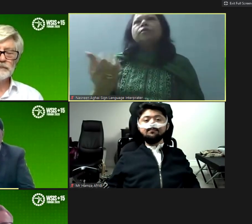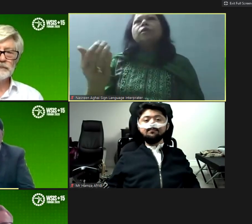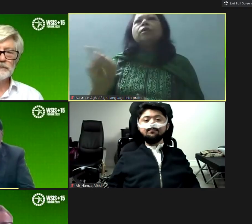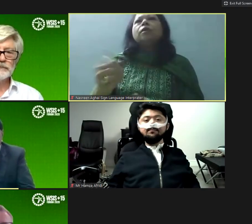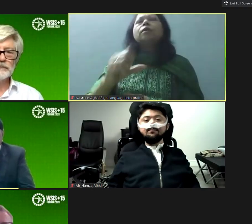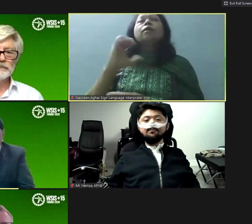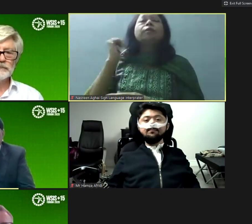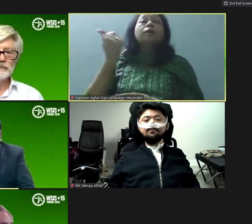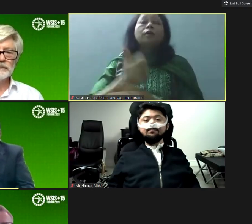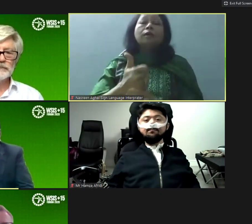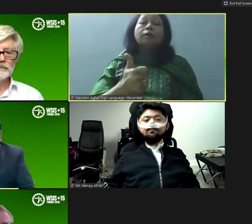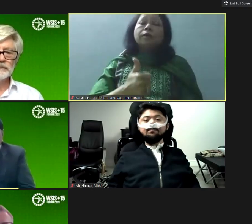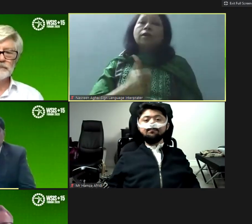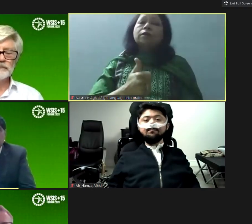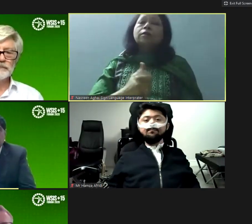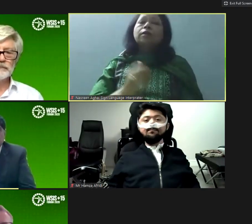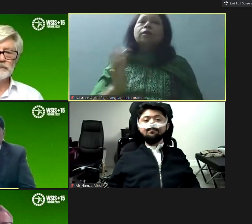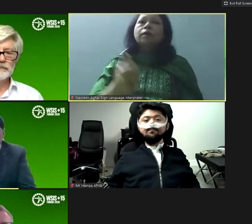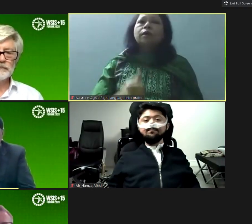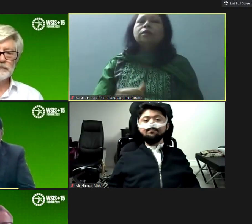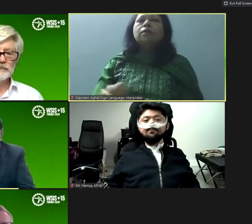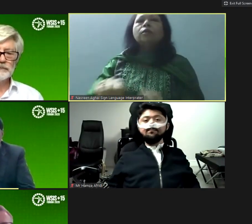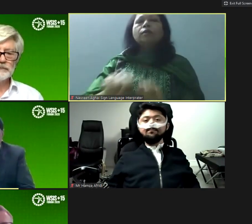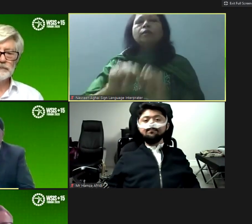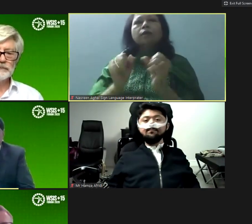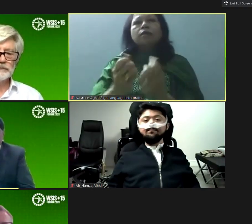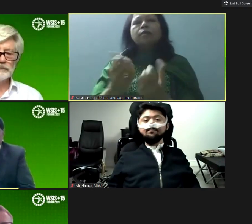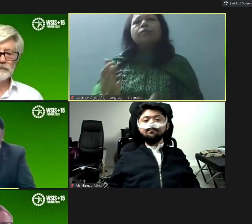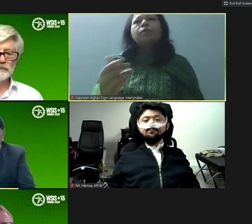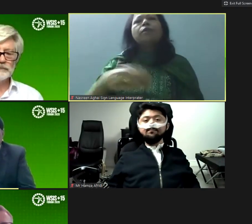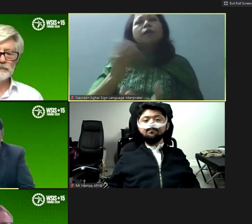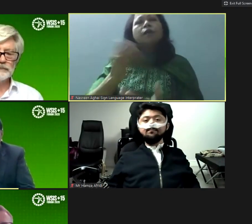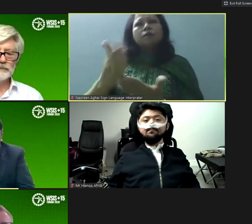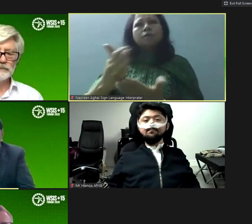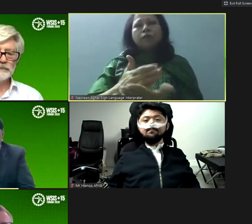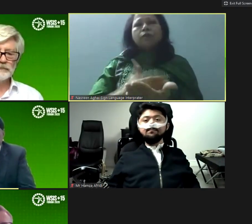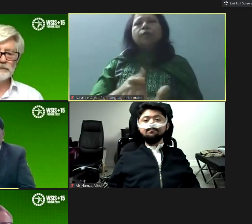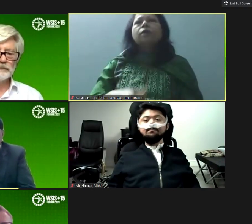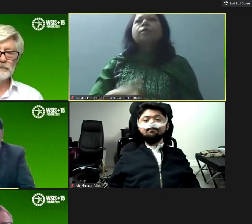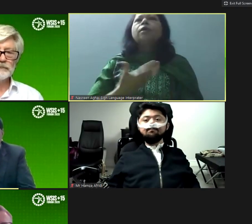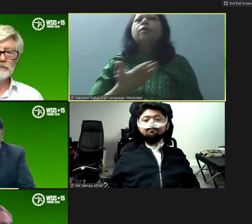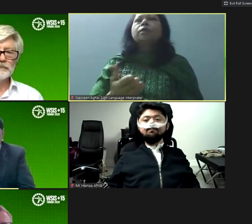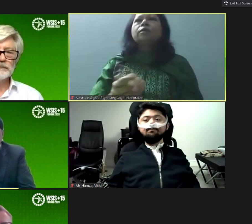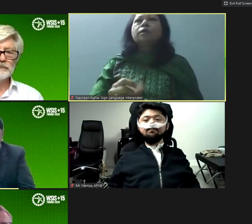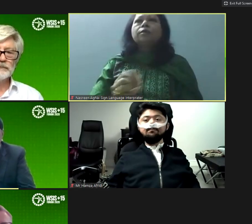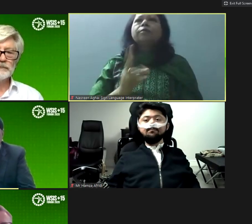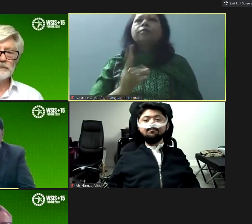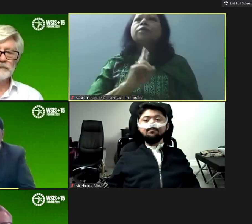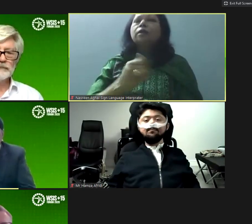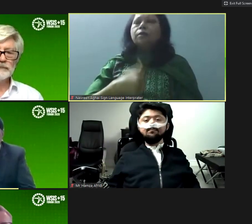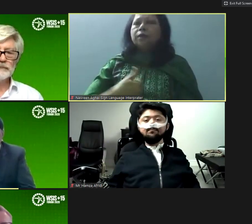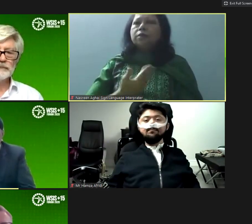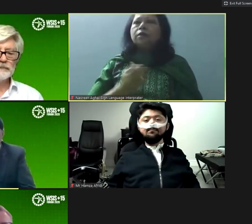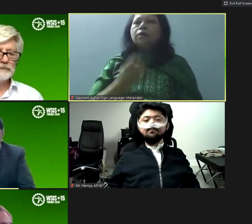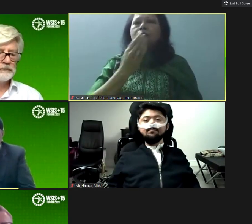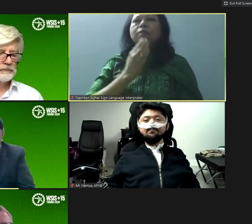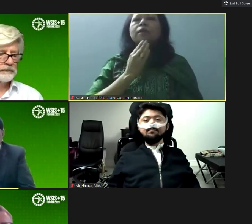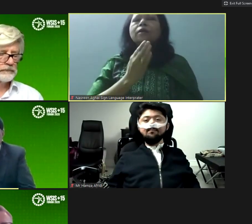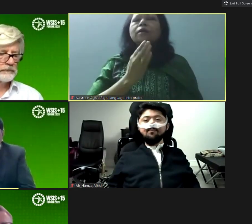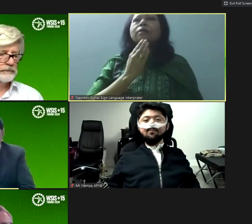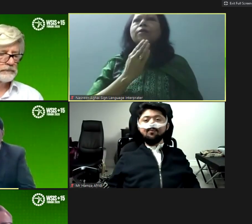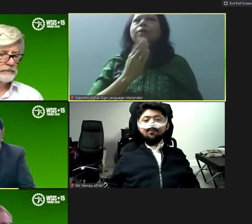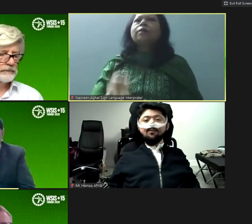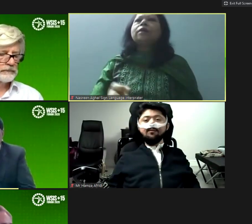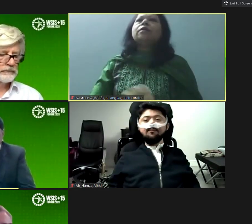elsewhere. So in organizing an event of this sort, I would like to place on record my sincere thanks to Dr.